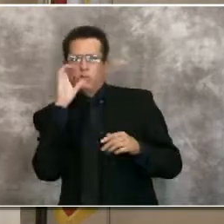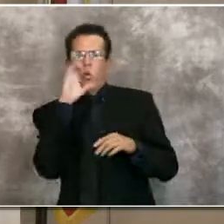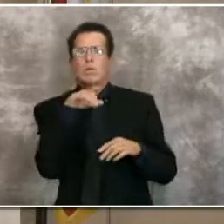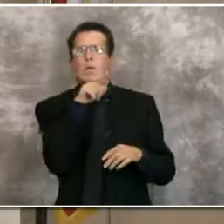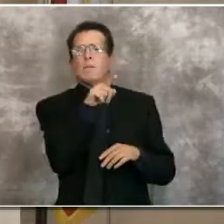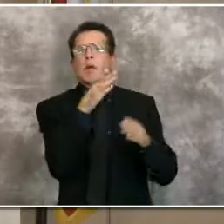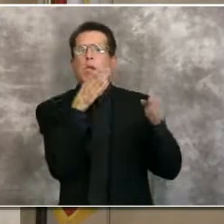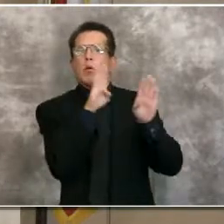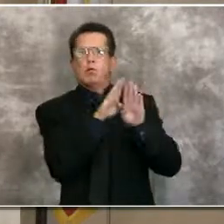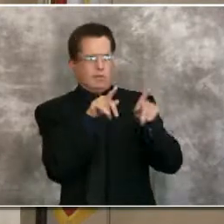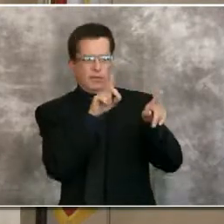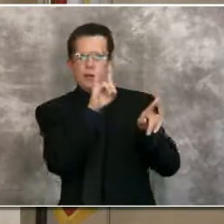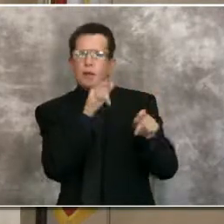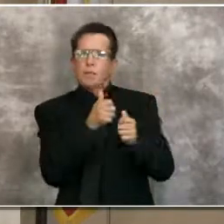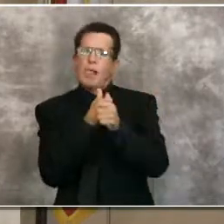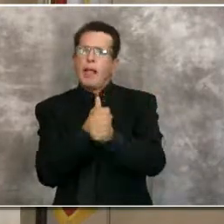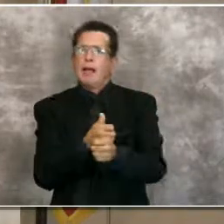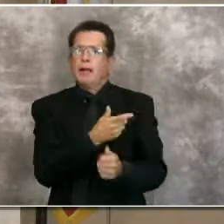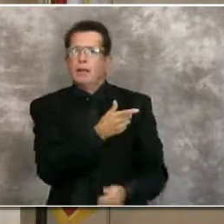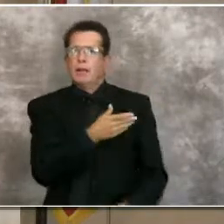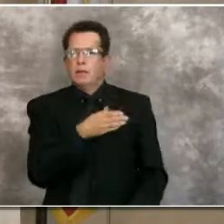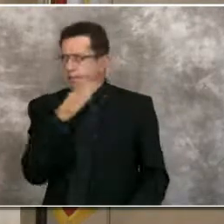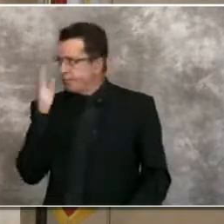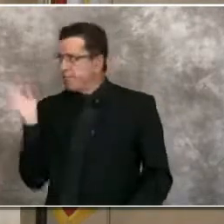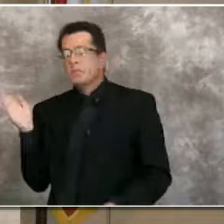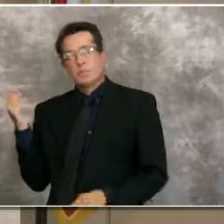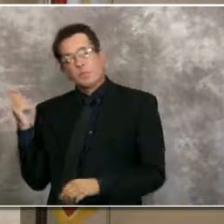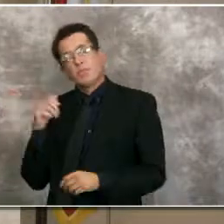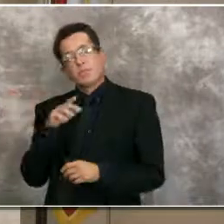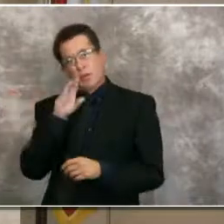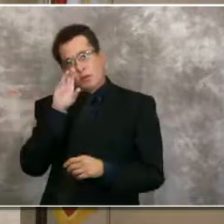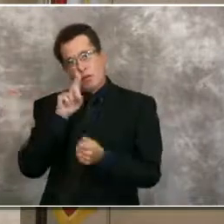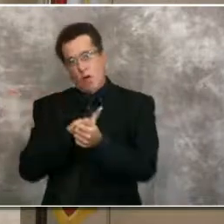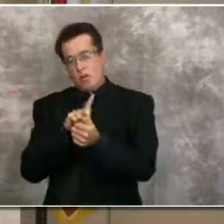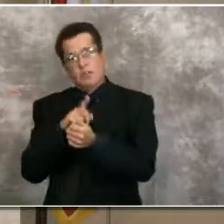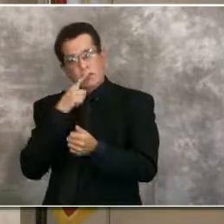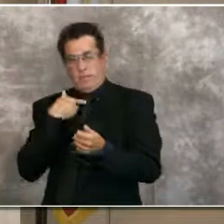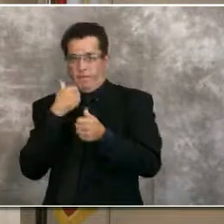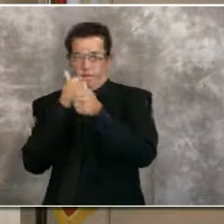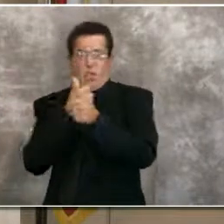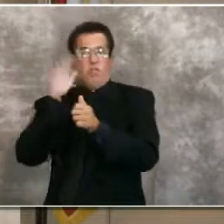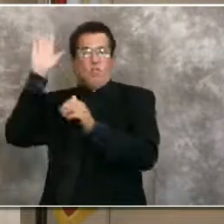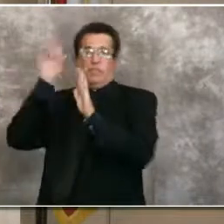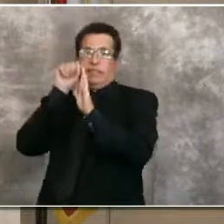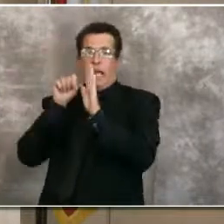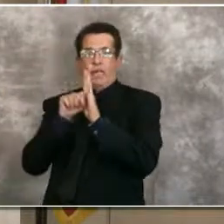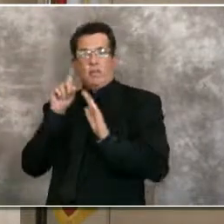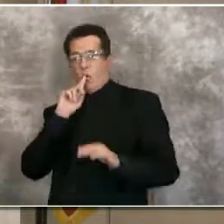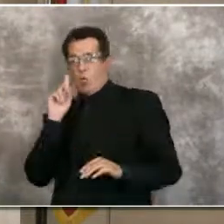if they are in compliance? Again, we are following the state's guidance. And